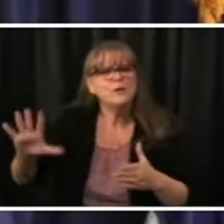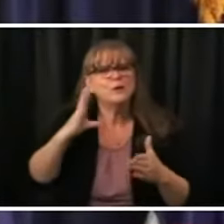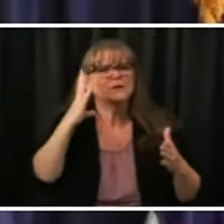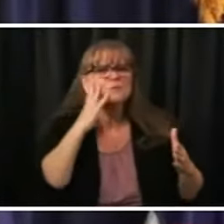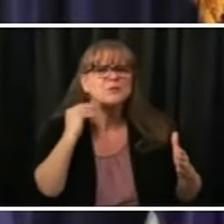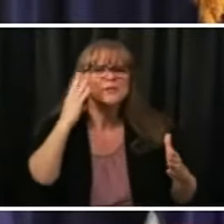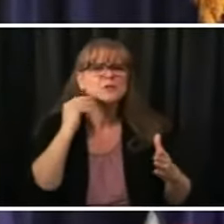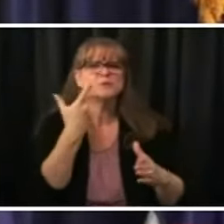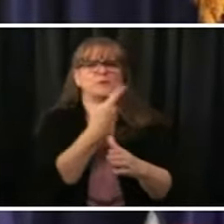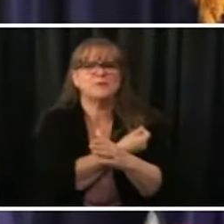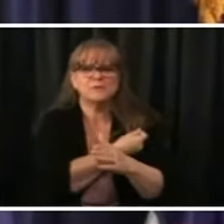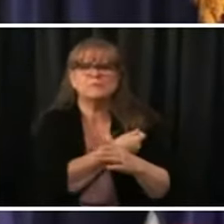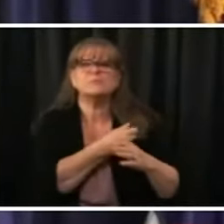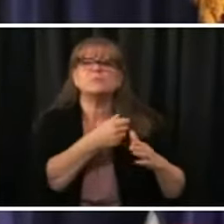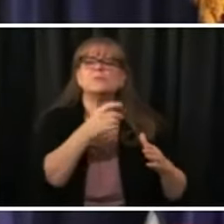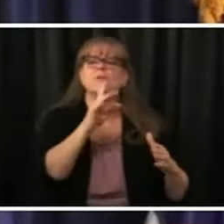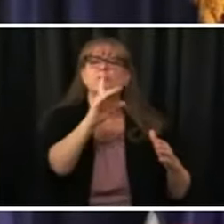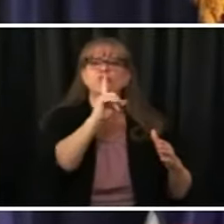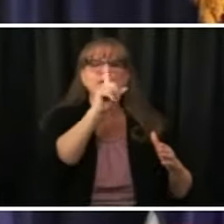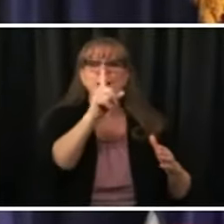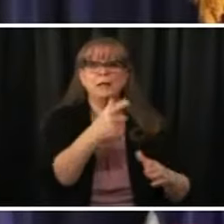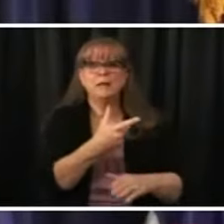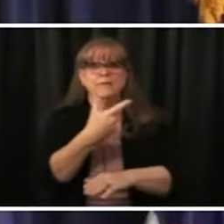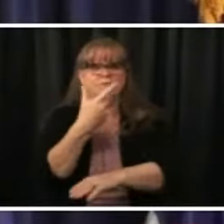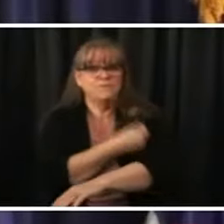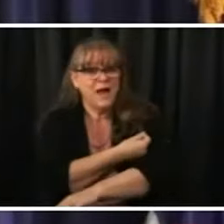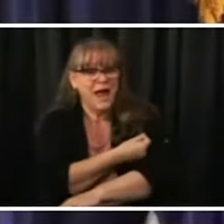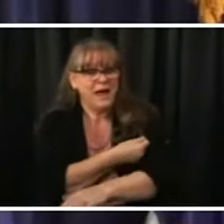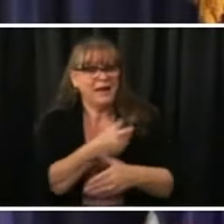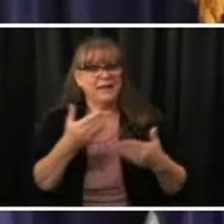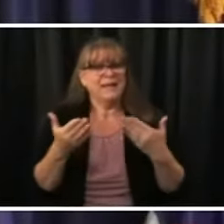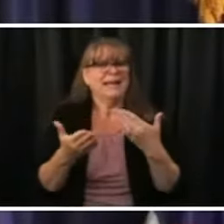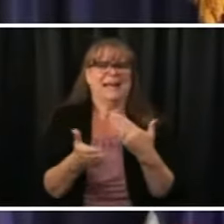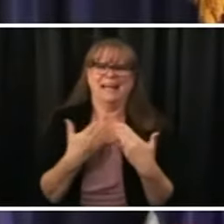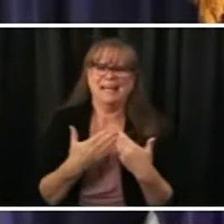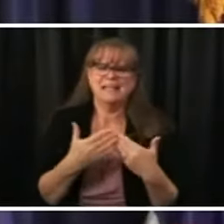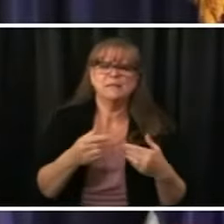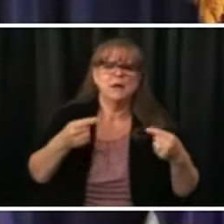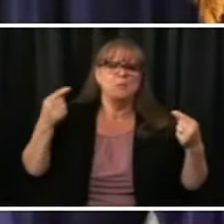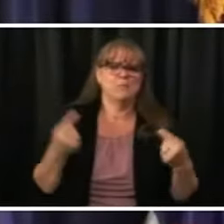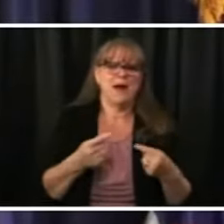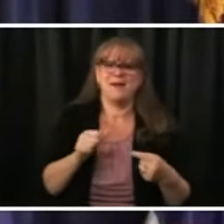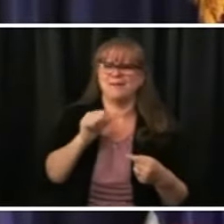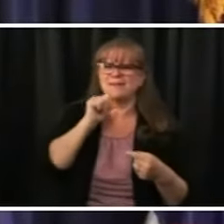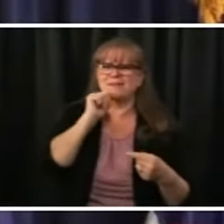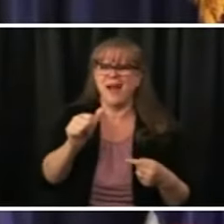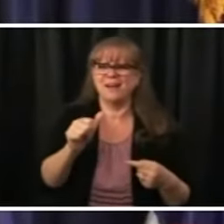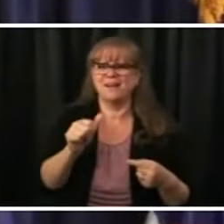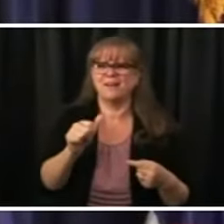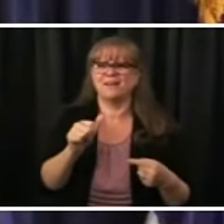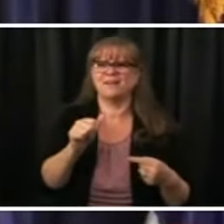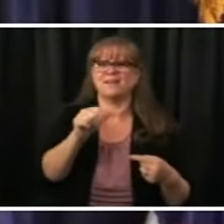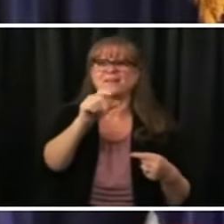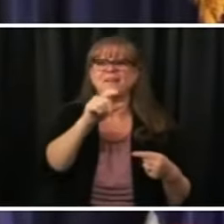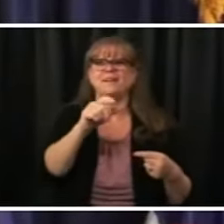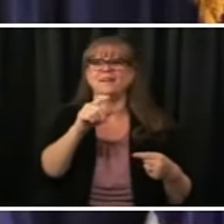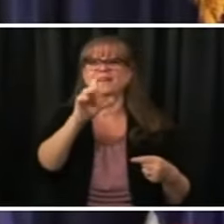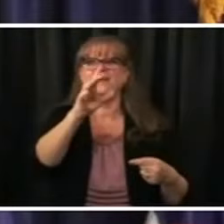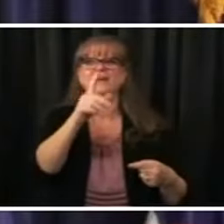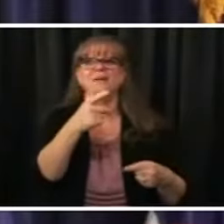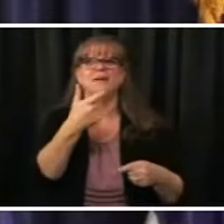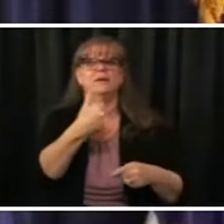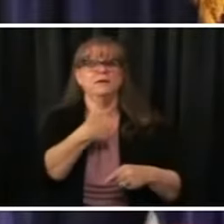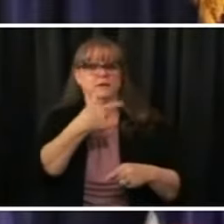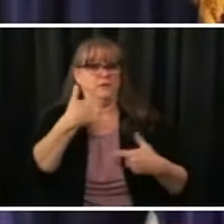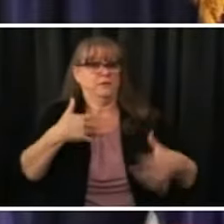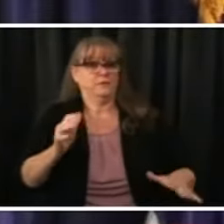myself. My arm was a little sore the next day, and nothing else to report. Some people, just like the flu